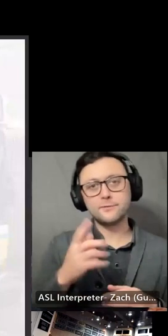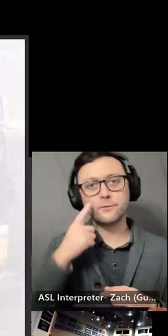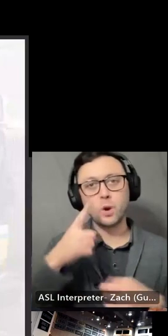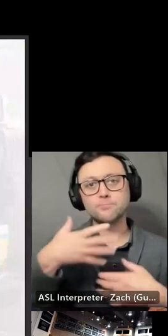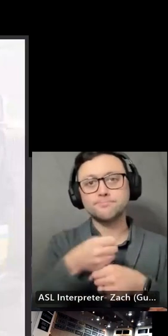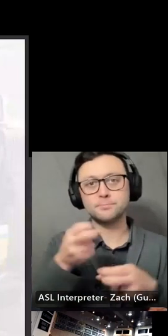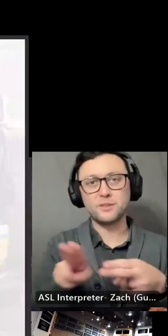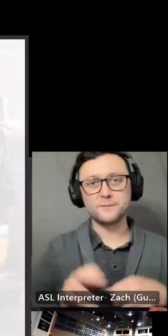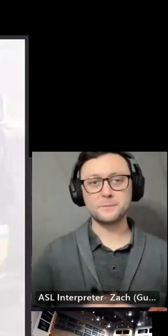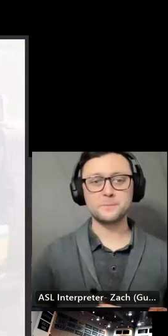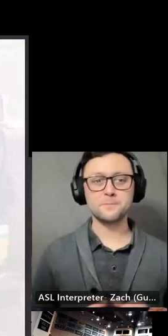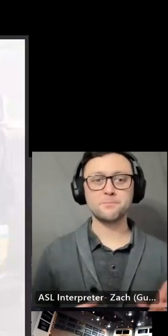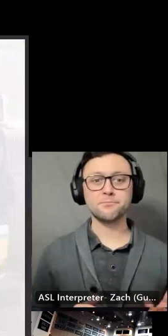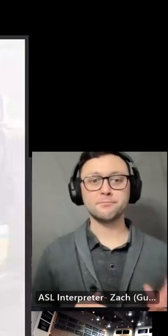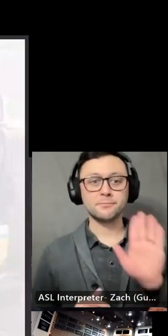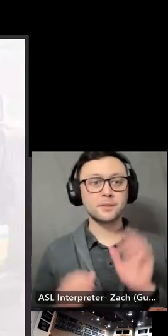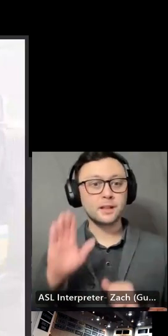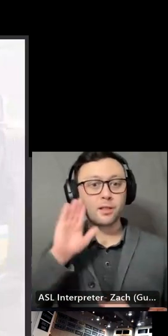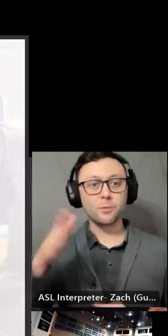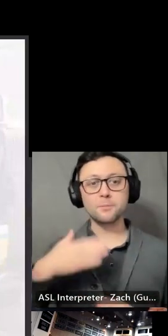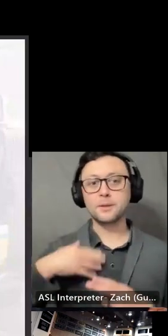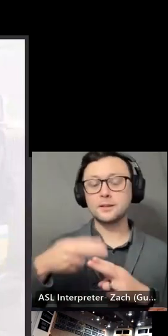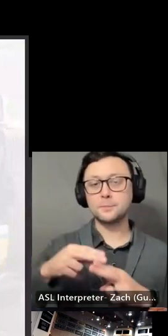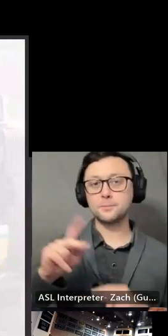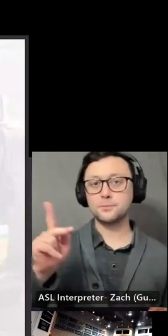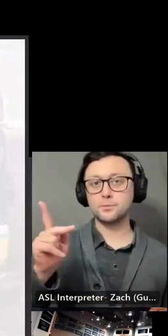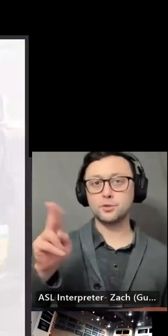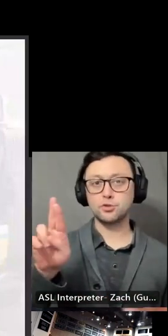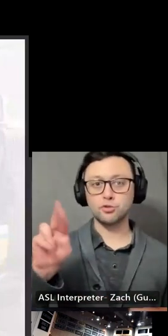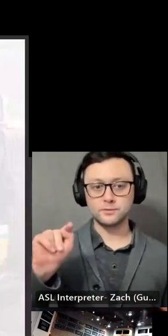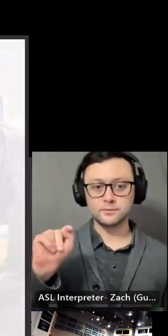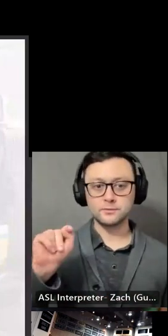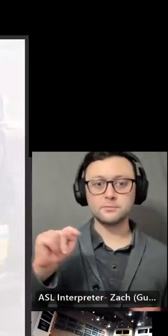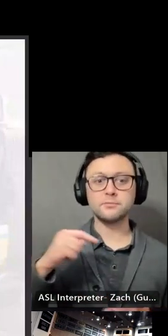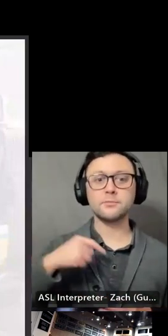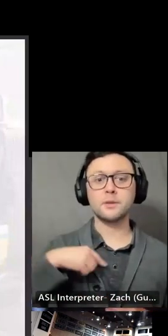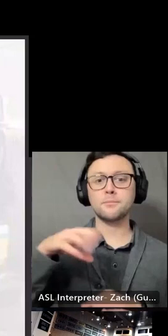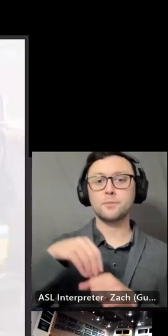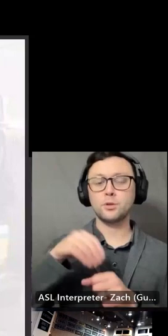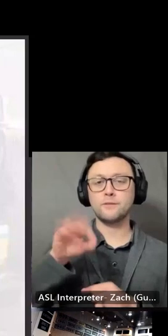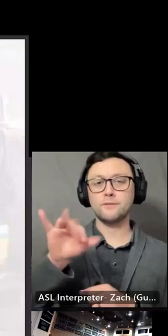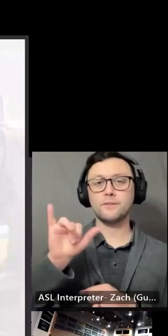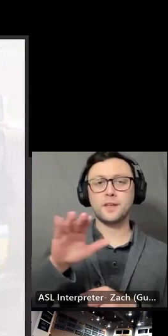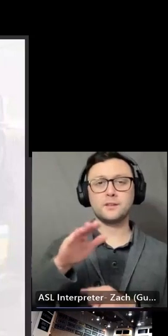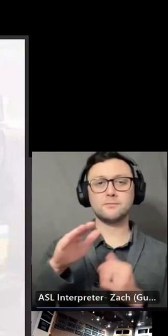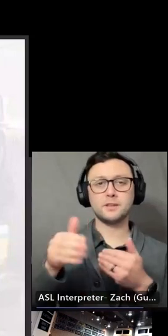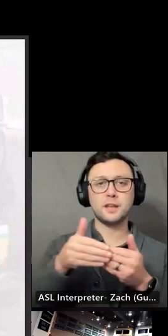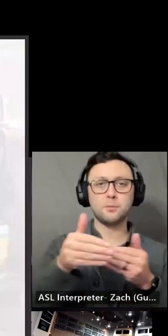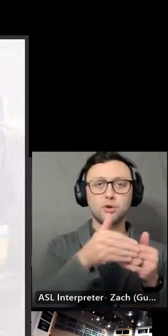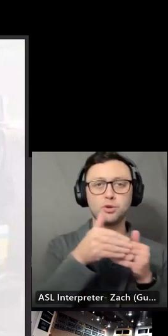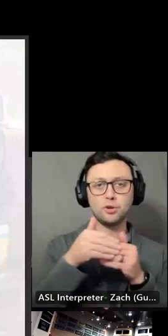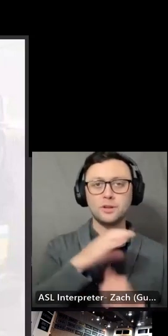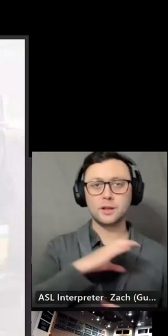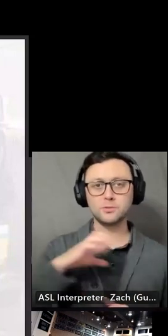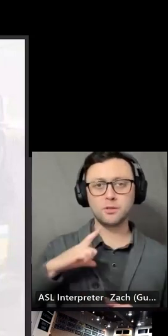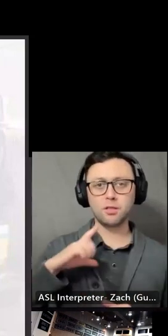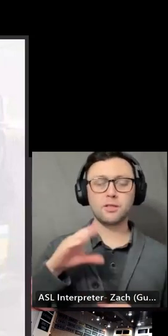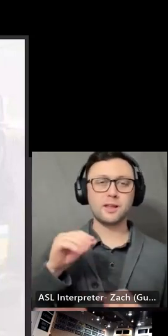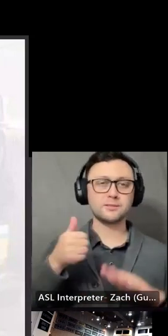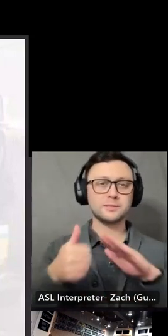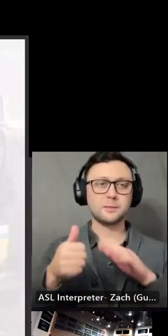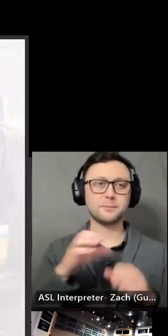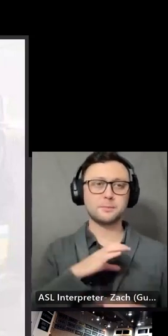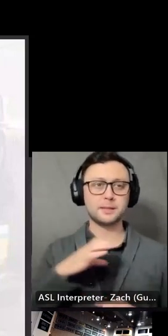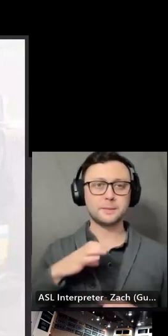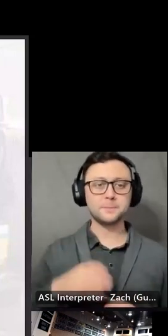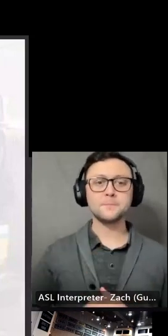Hello, my name is Gert Thorne. I'm a member of the KP Neighborhood Council and also the Arborway Subcommittee.